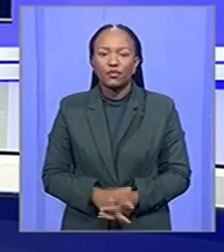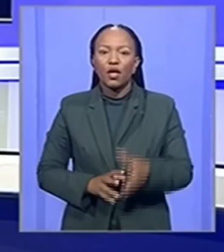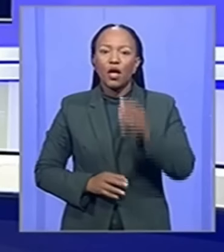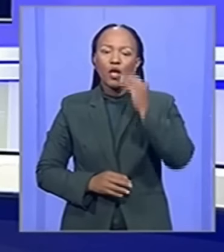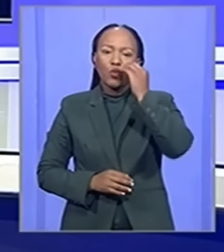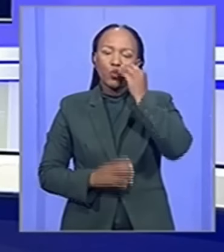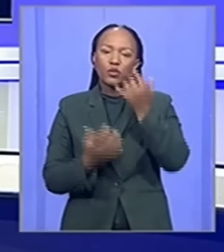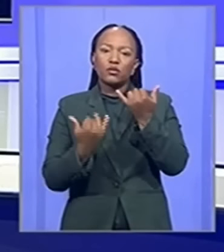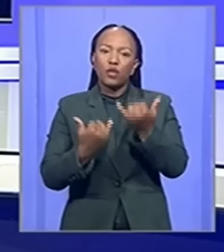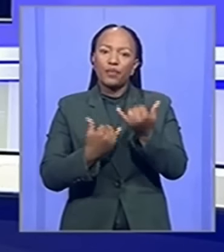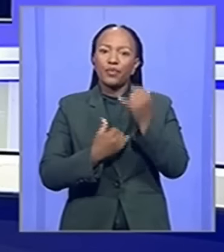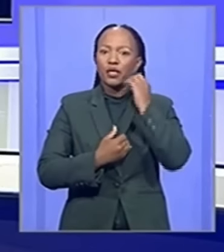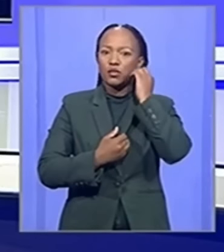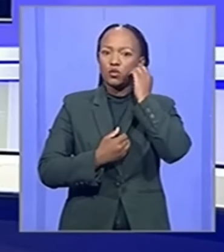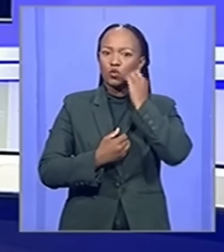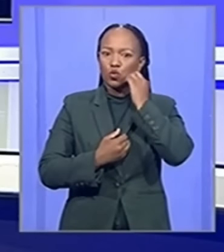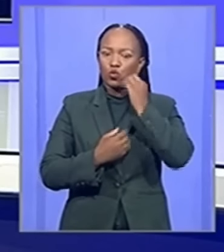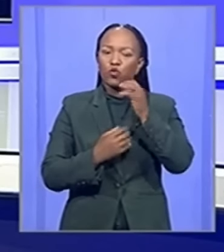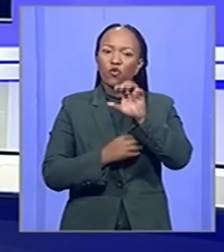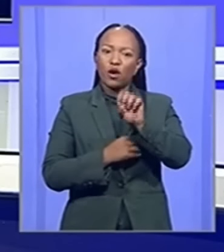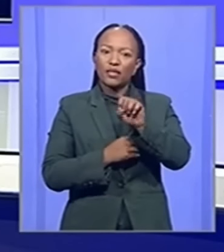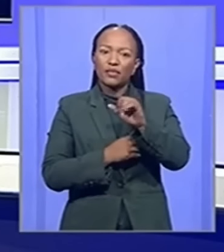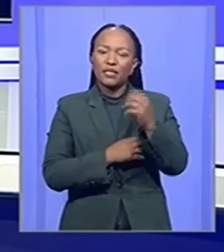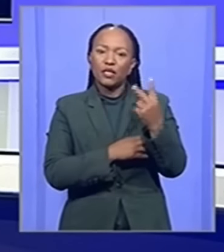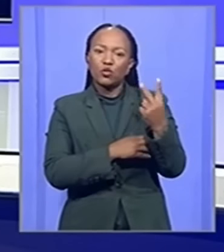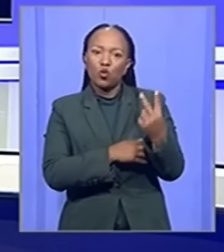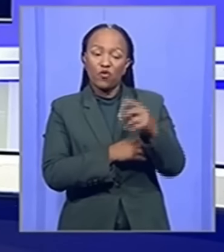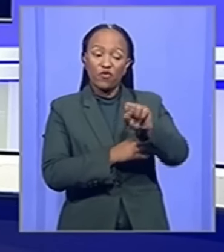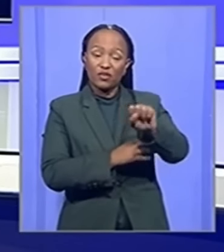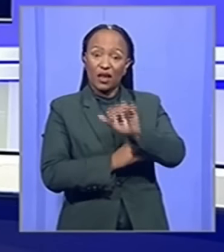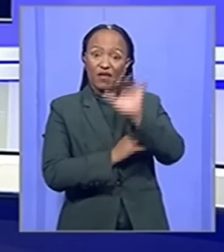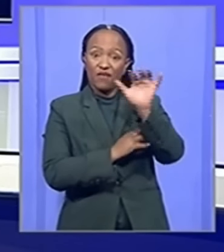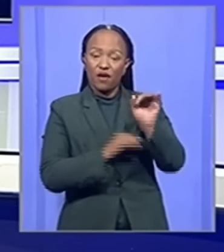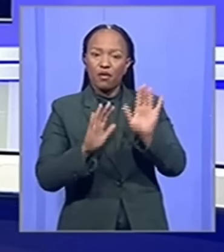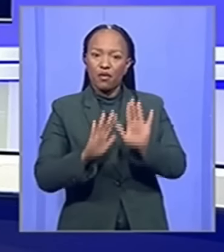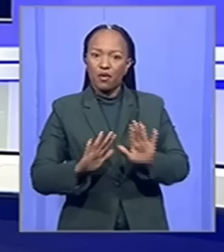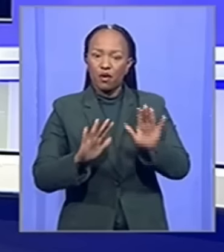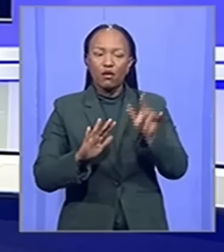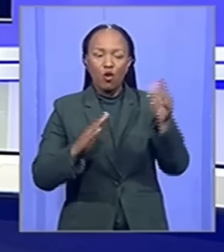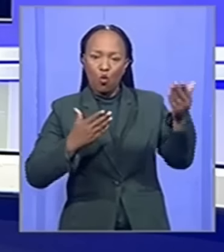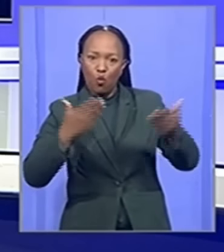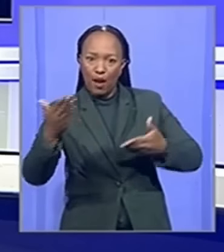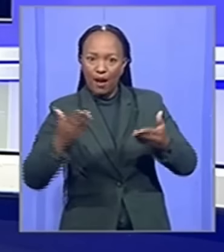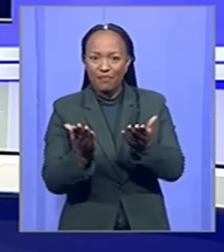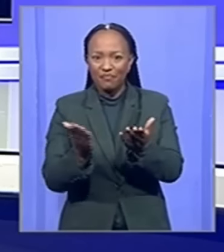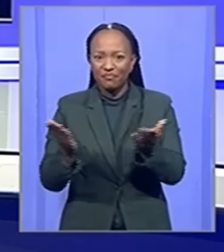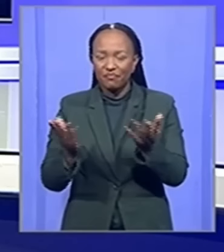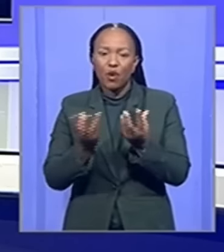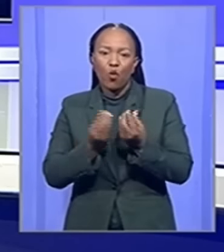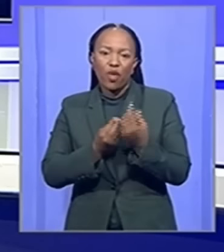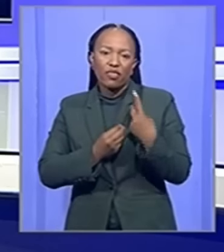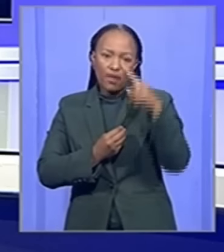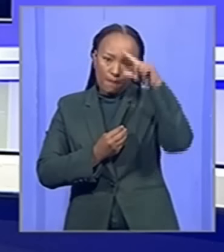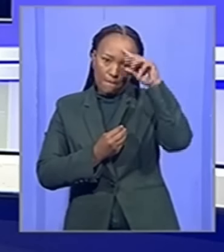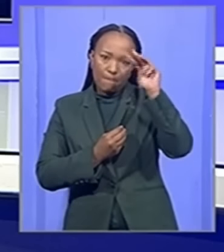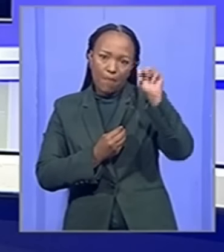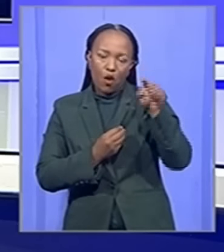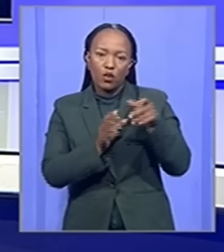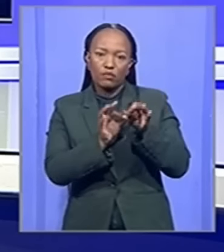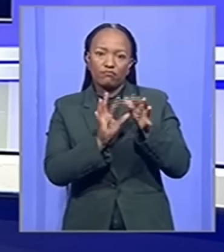Ditaba ka puo ya Sesotho kanaleng ya bobedi ya lekgotla la kgaso la Afrika Borwa. Mui re a amohela ke tsamaya le Mpho Temi ha